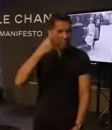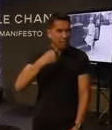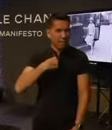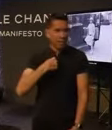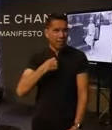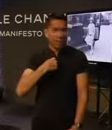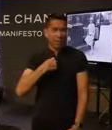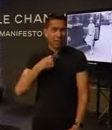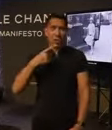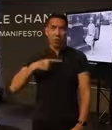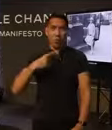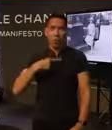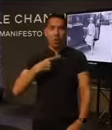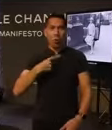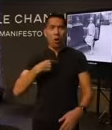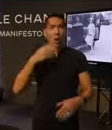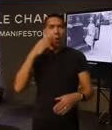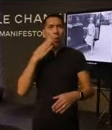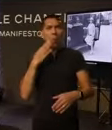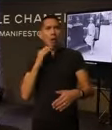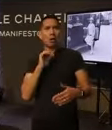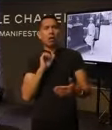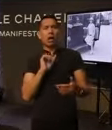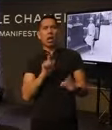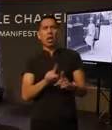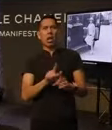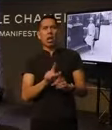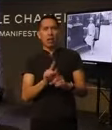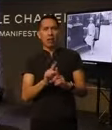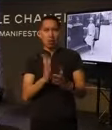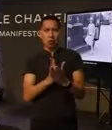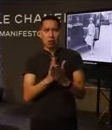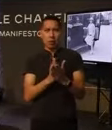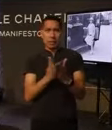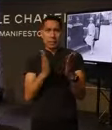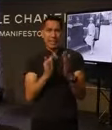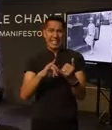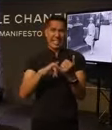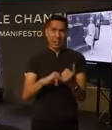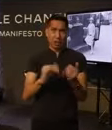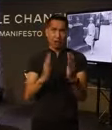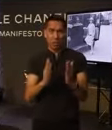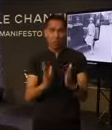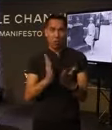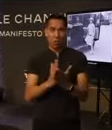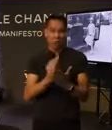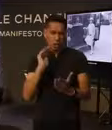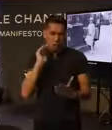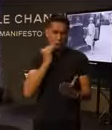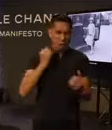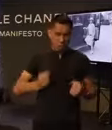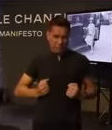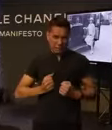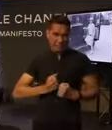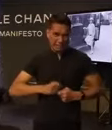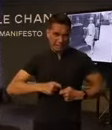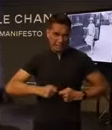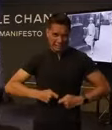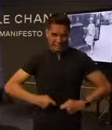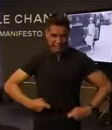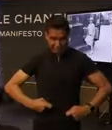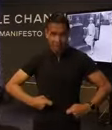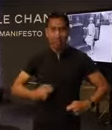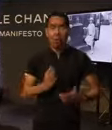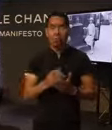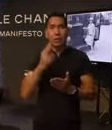liberating women from that very restrictive S shape and the tight corsets. So we can really see that here in these